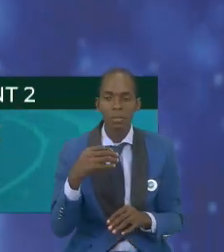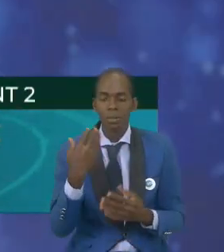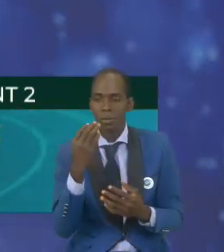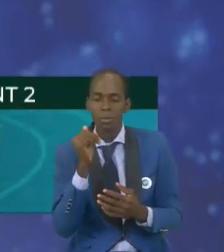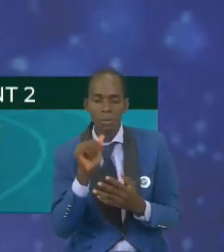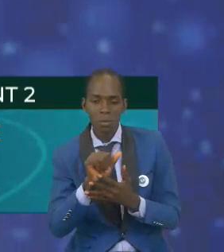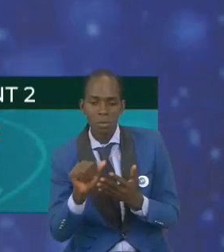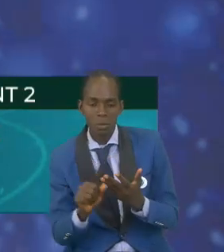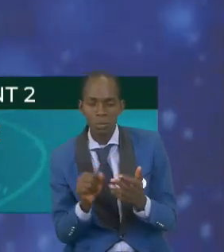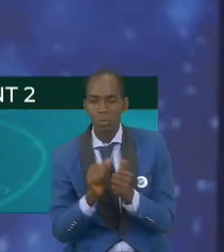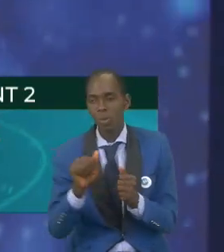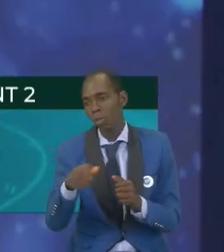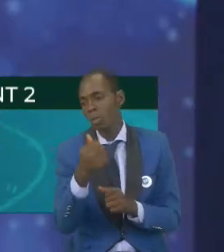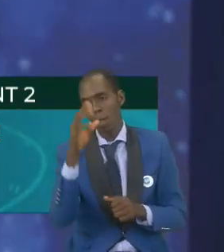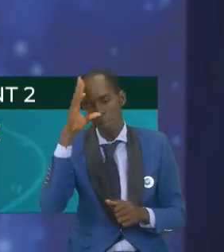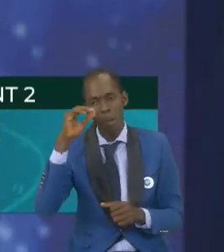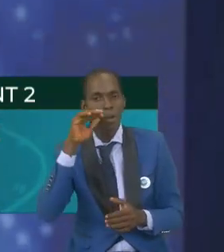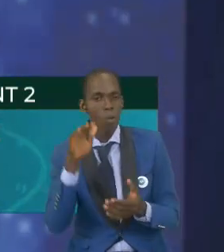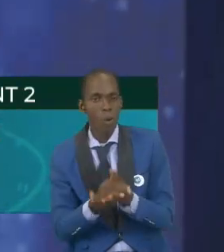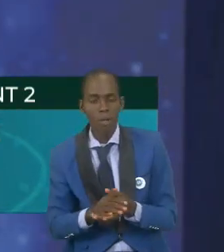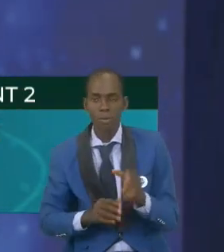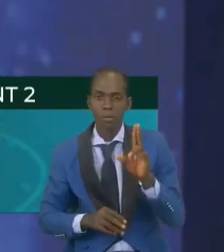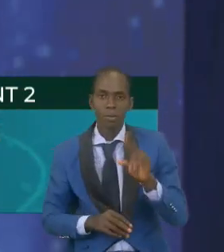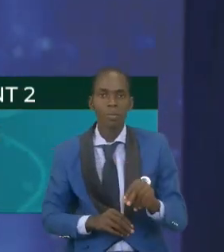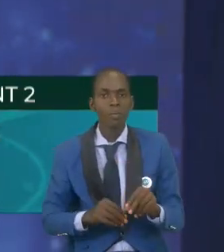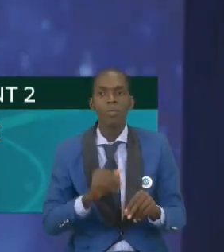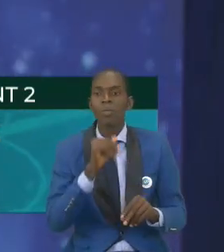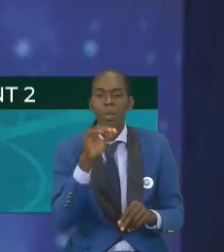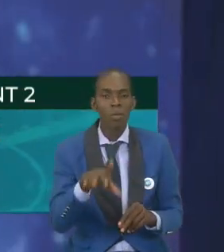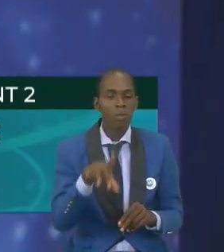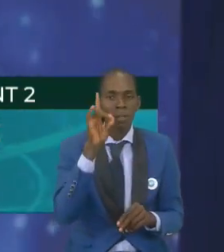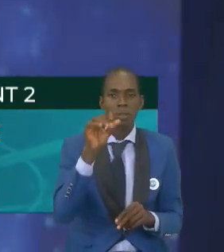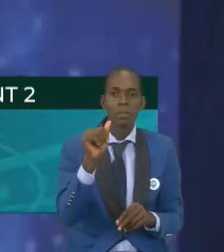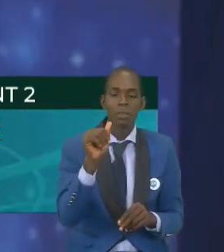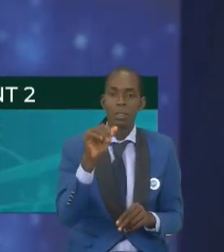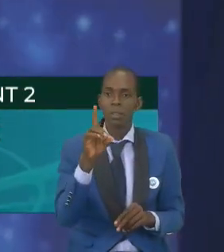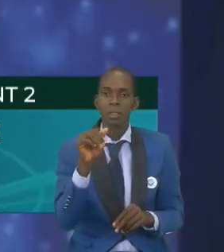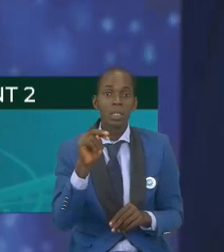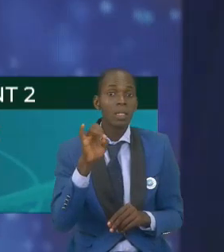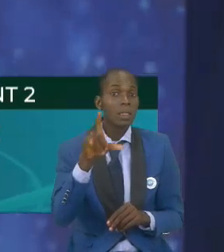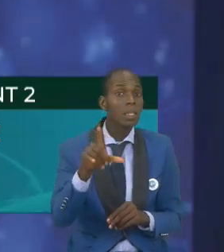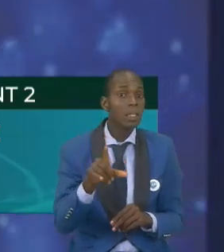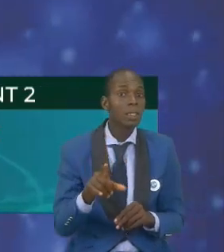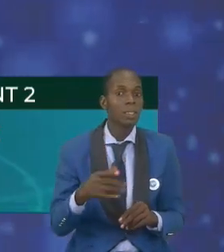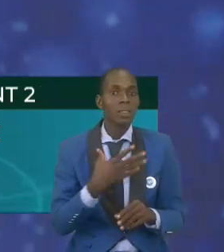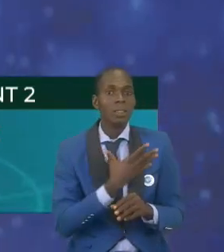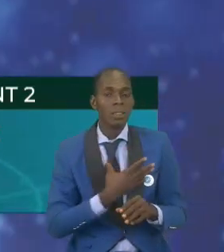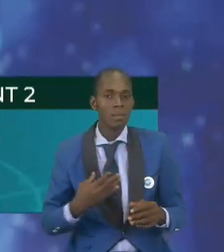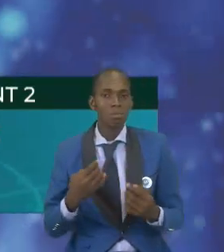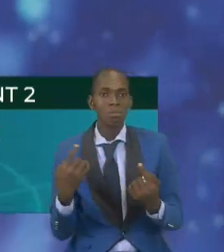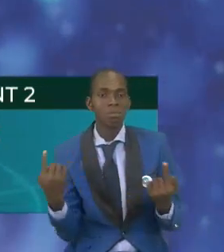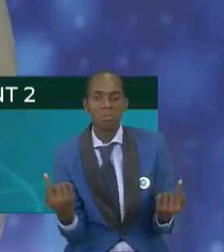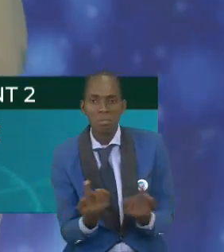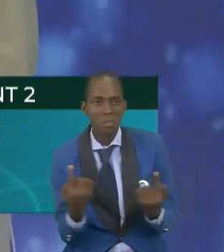find him having some illicit relationship with somebody's daughter. They didn't find